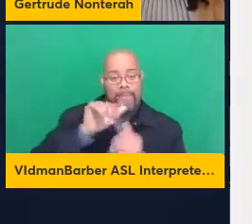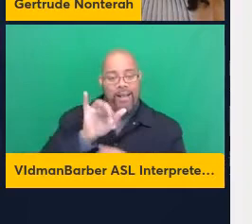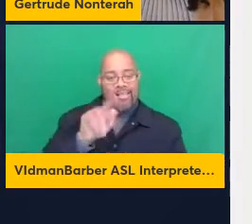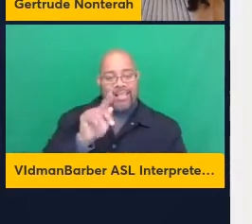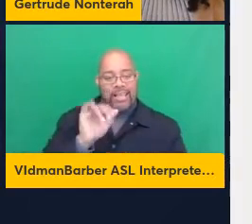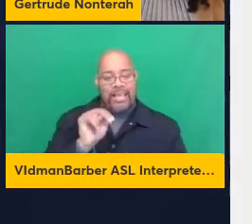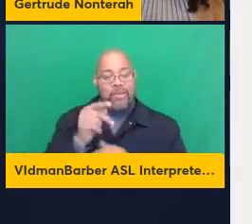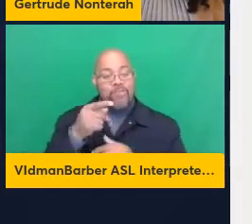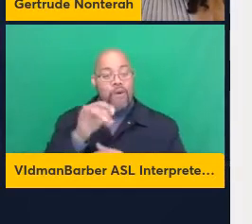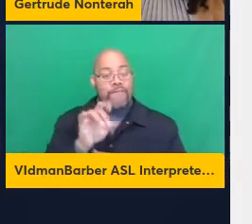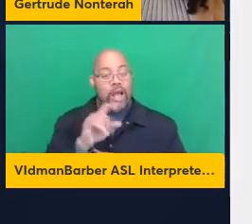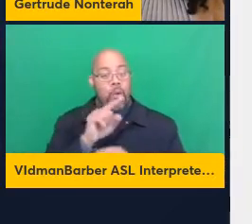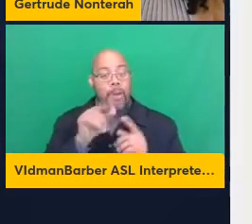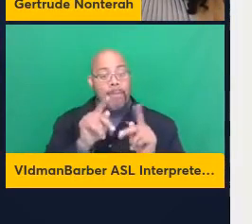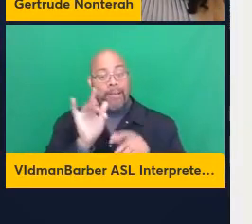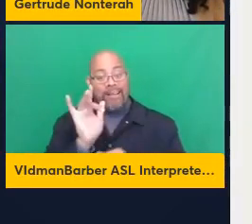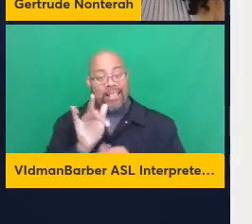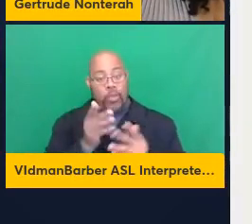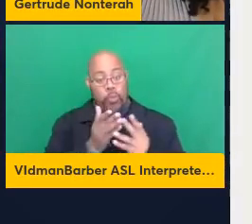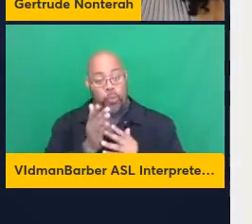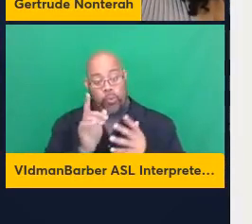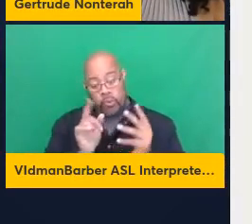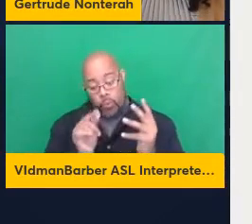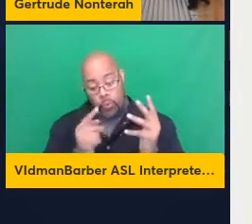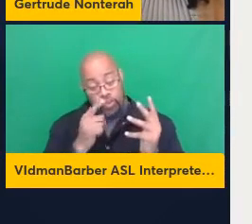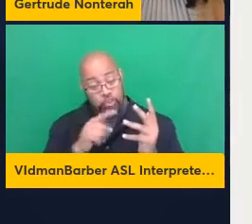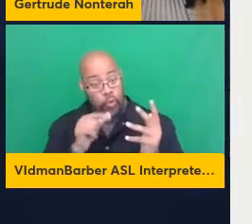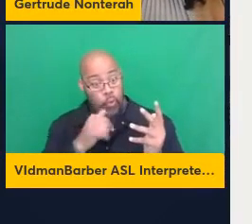profile so that when people click through to check out who I